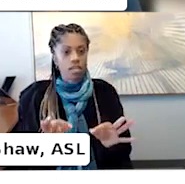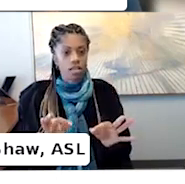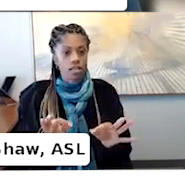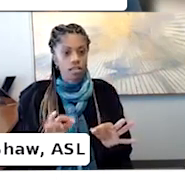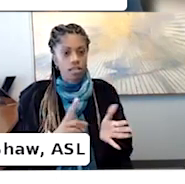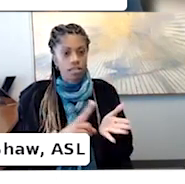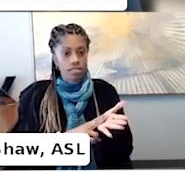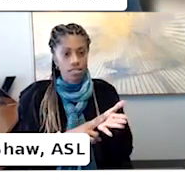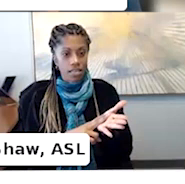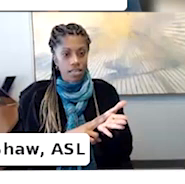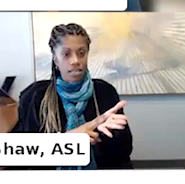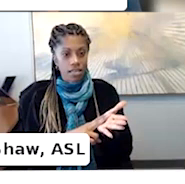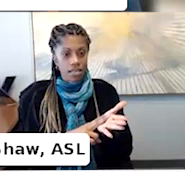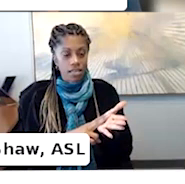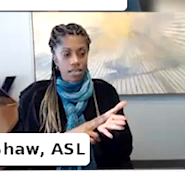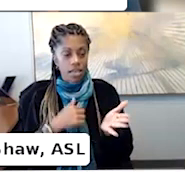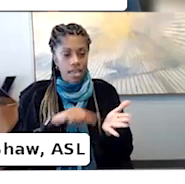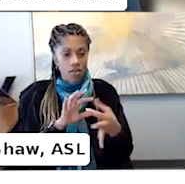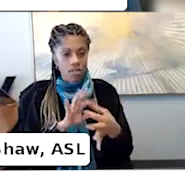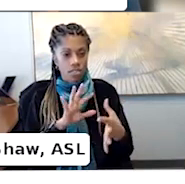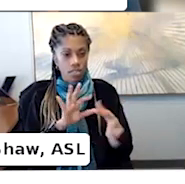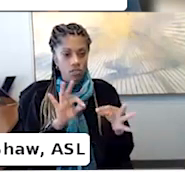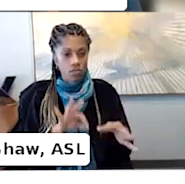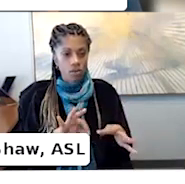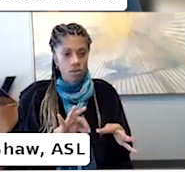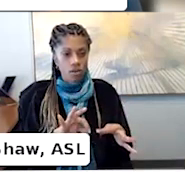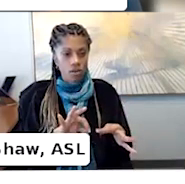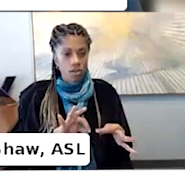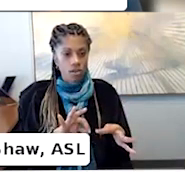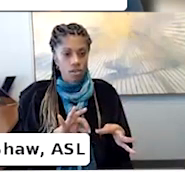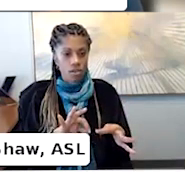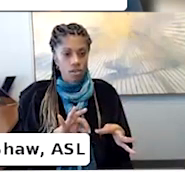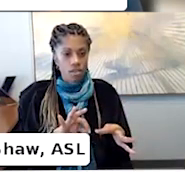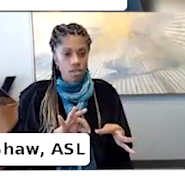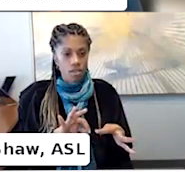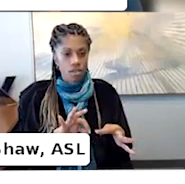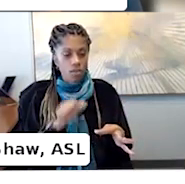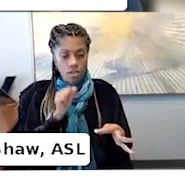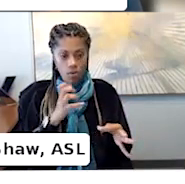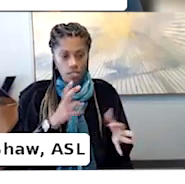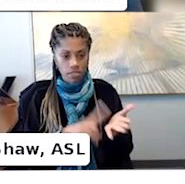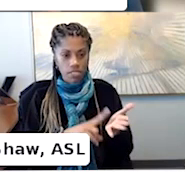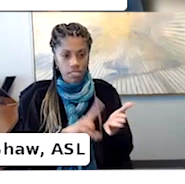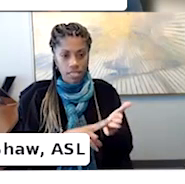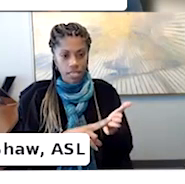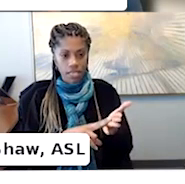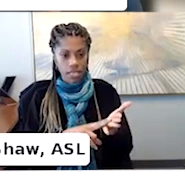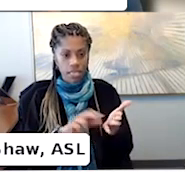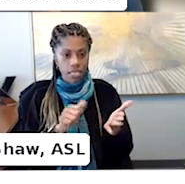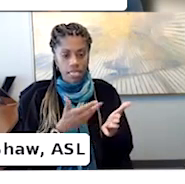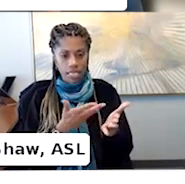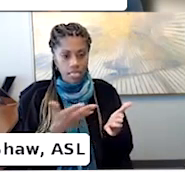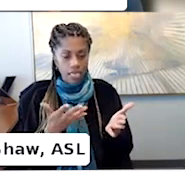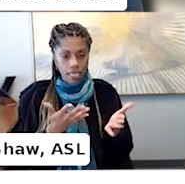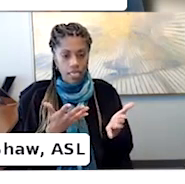and welcome to sign our release form, but we do not offer them the opportunity to sign anything that allows StoryCorps